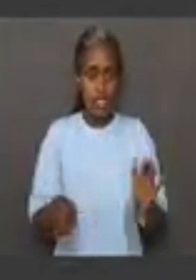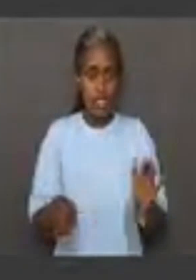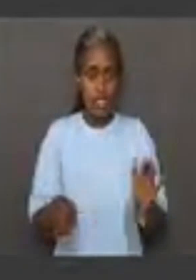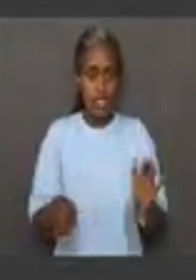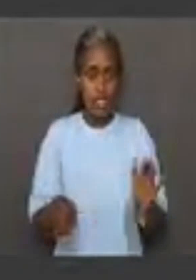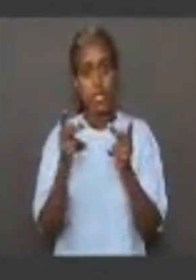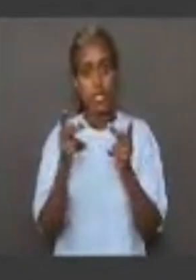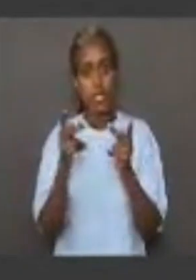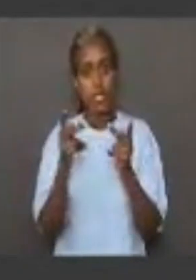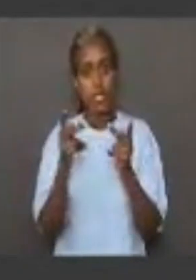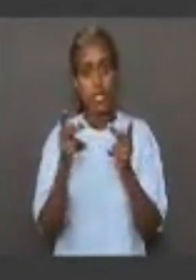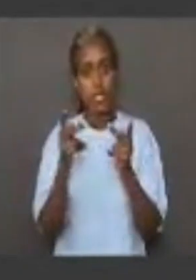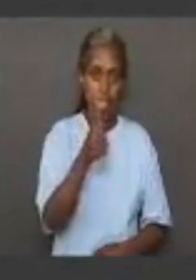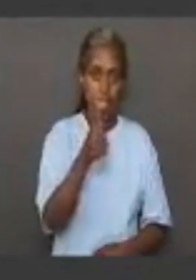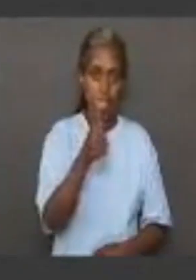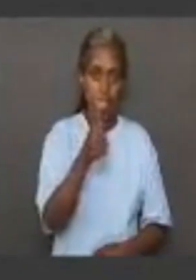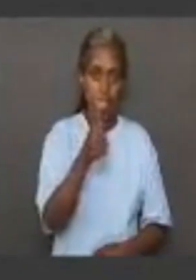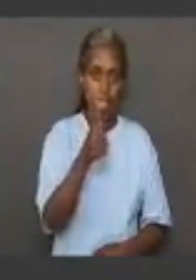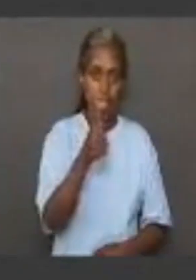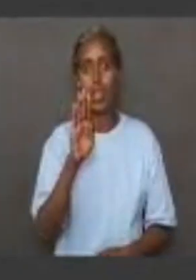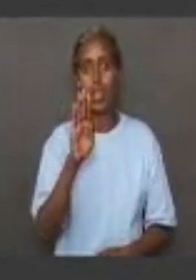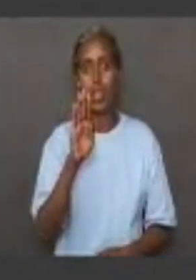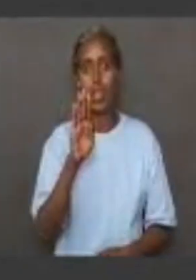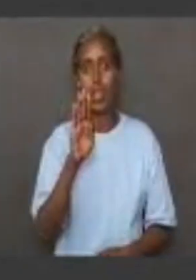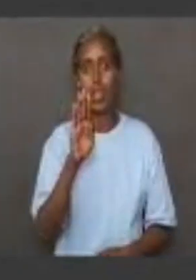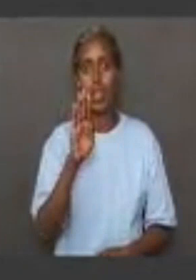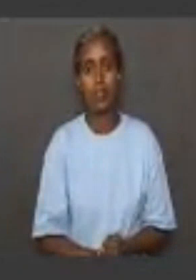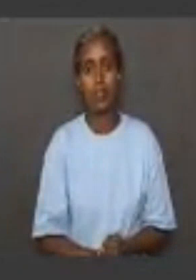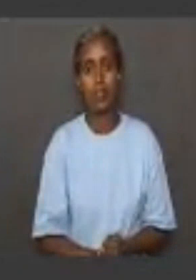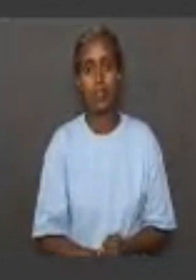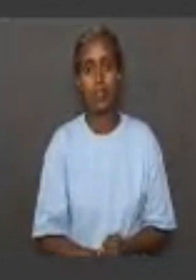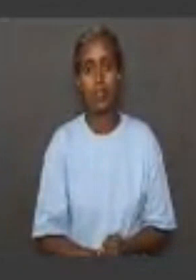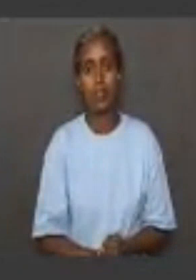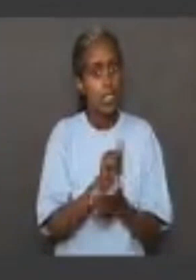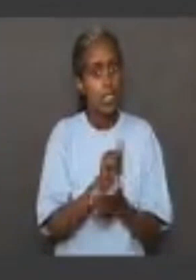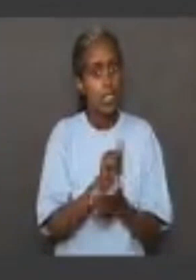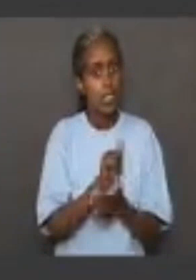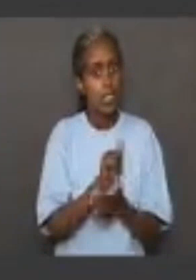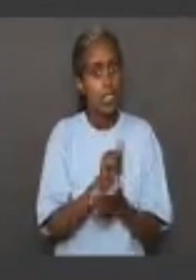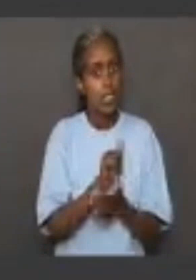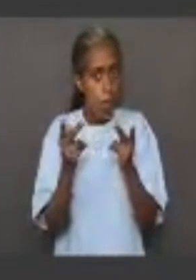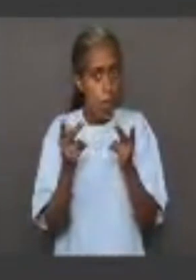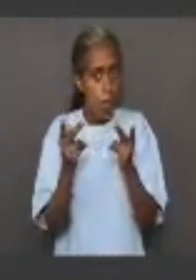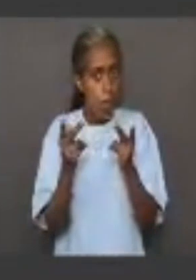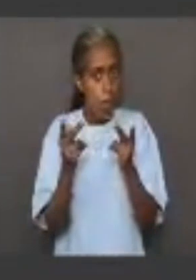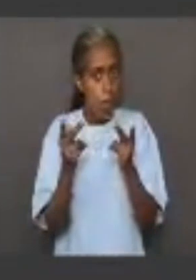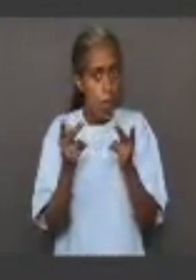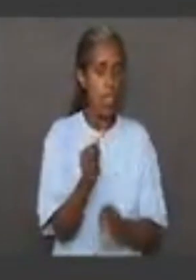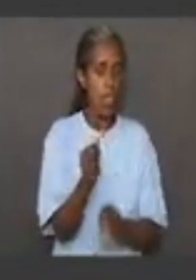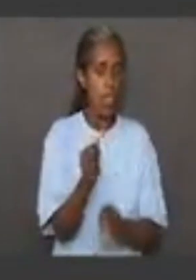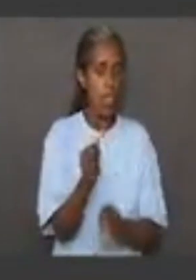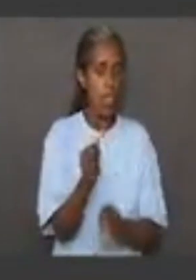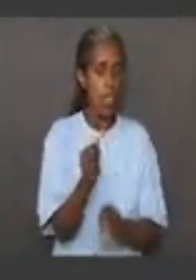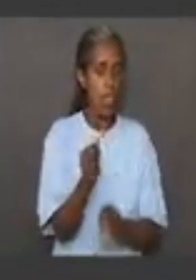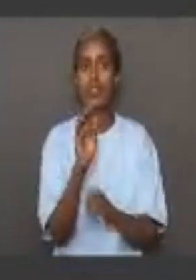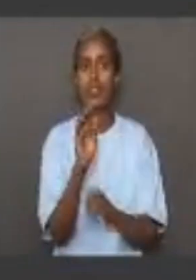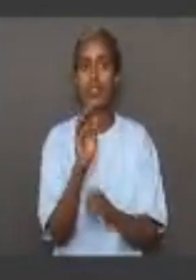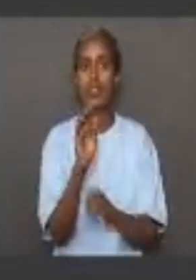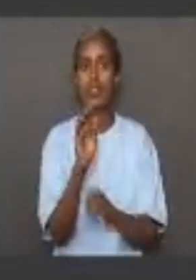A union B that is not part of A intersection B.